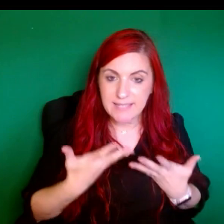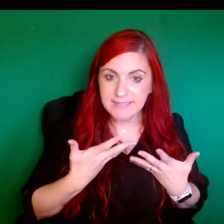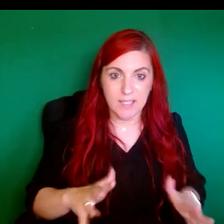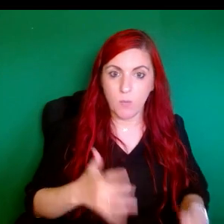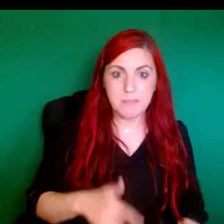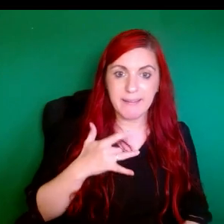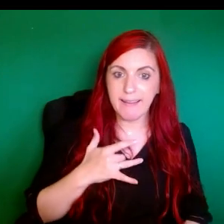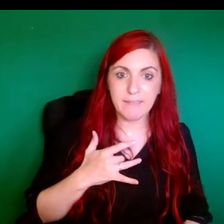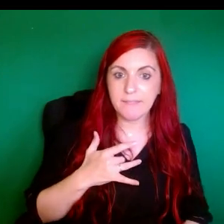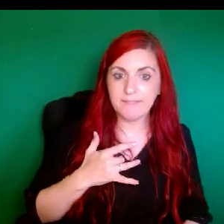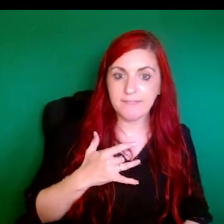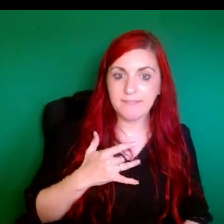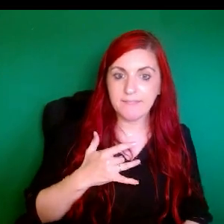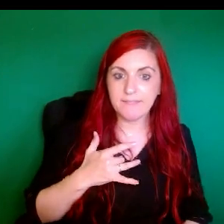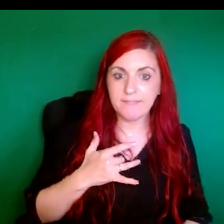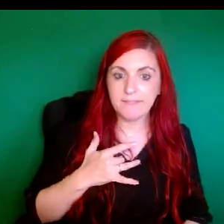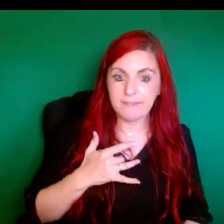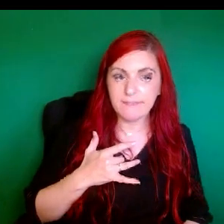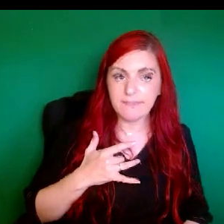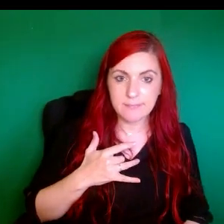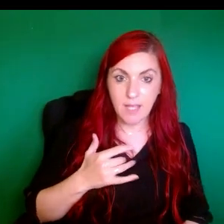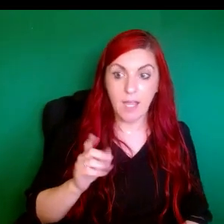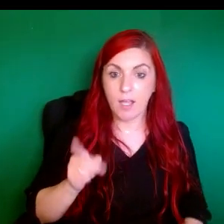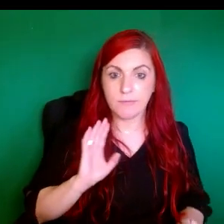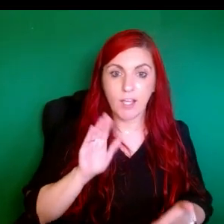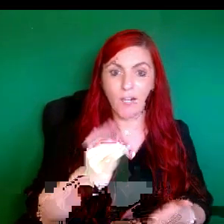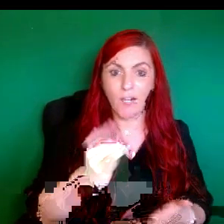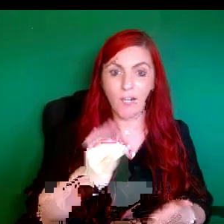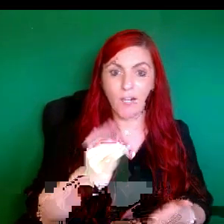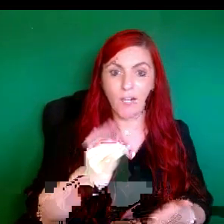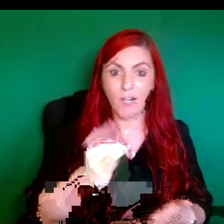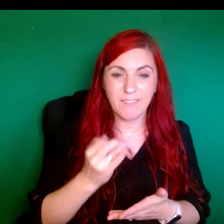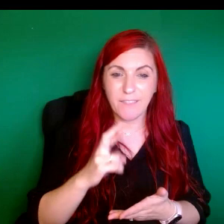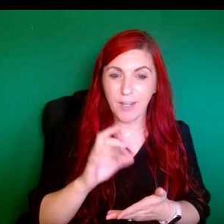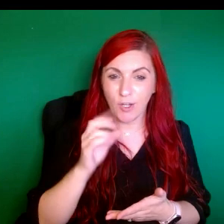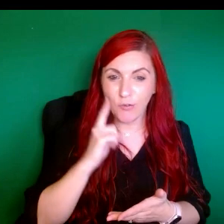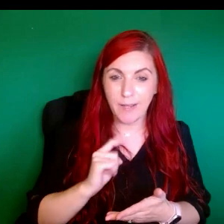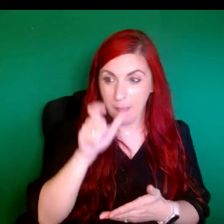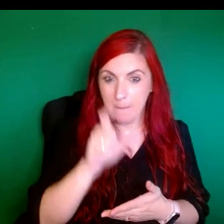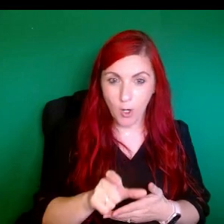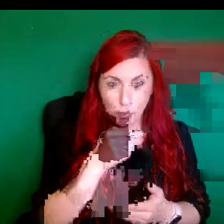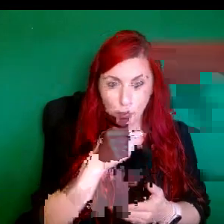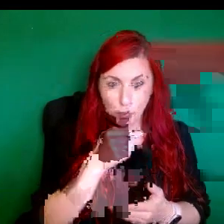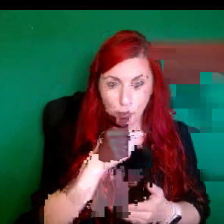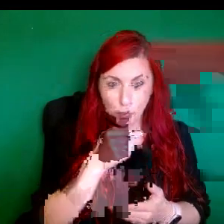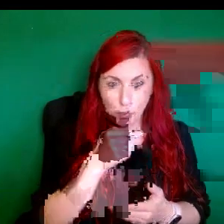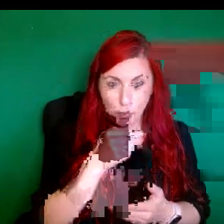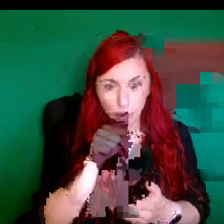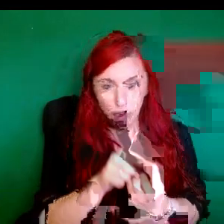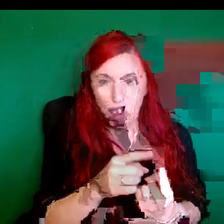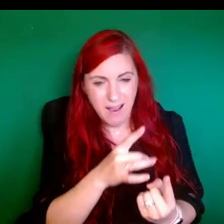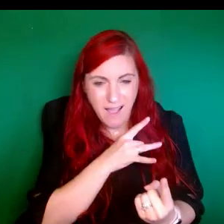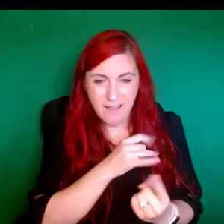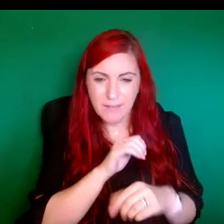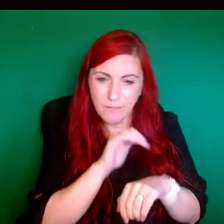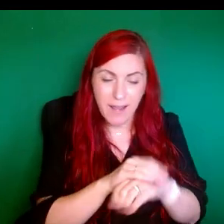or physically. I didn't be alive anymore. And when he arrived at Fairgreen, treated him